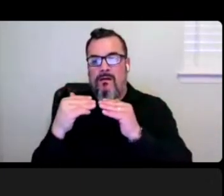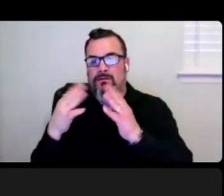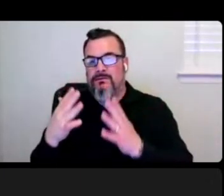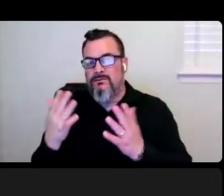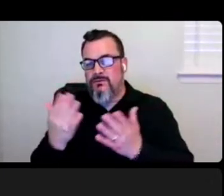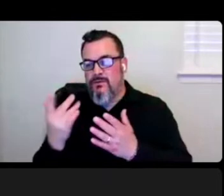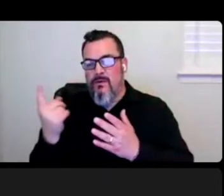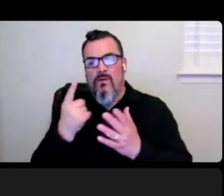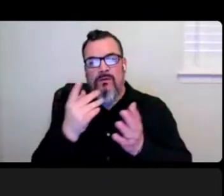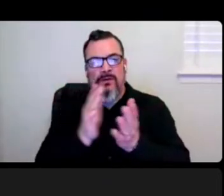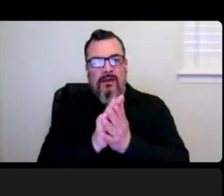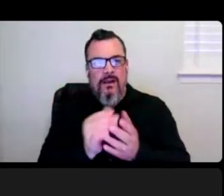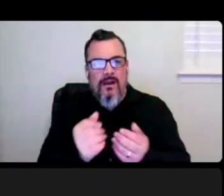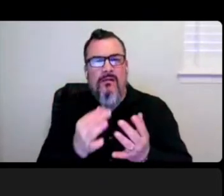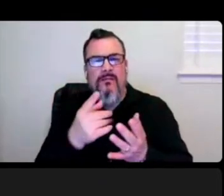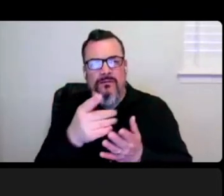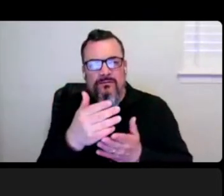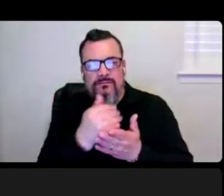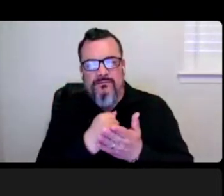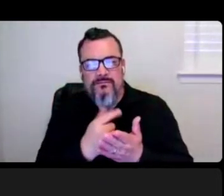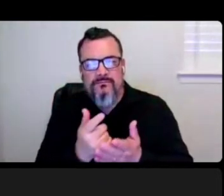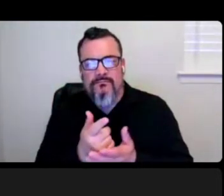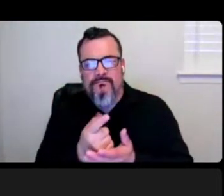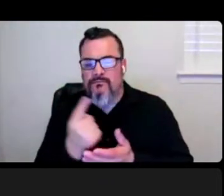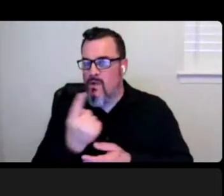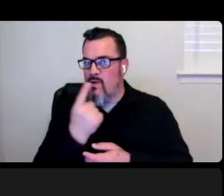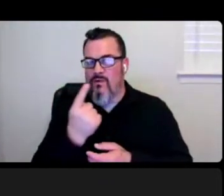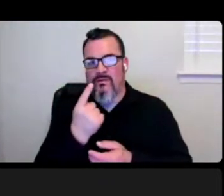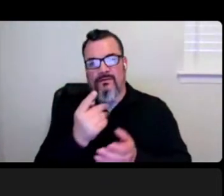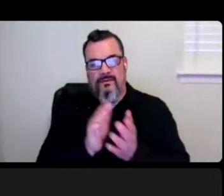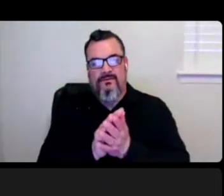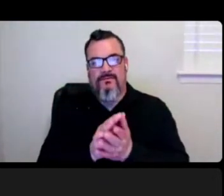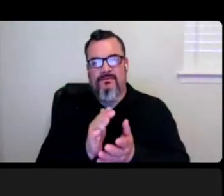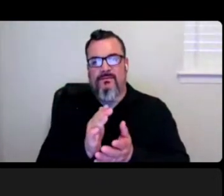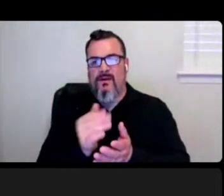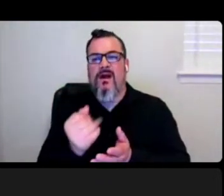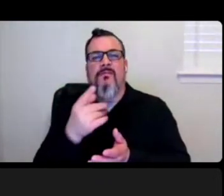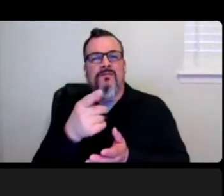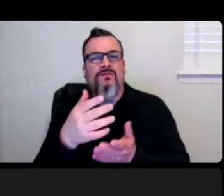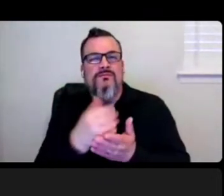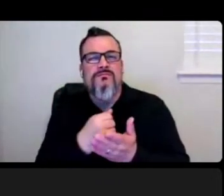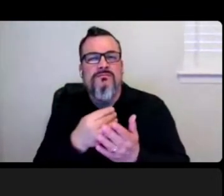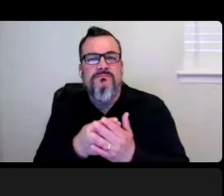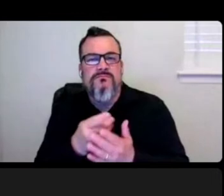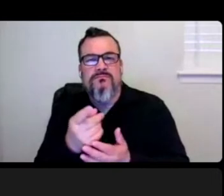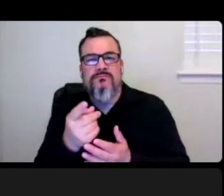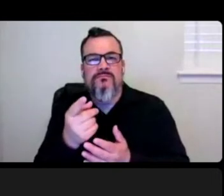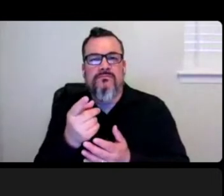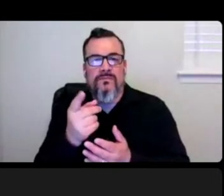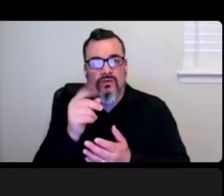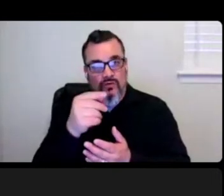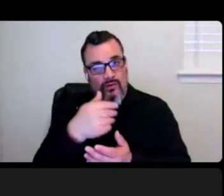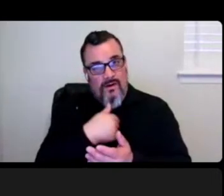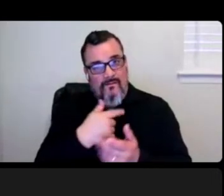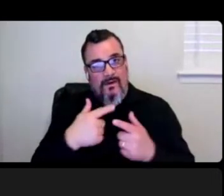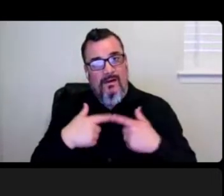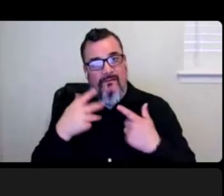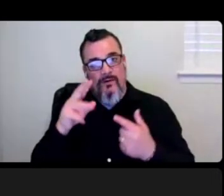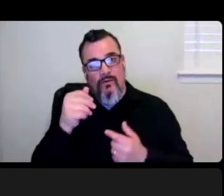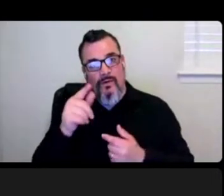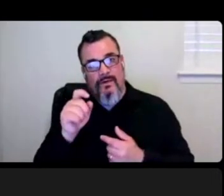always ask, so how much do you make? Right. Always. You know, how much do you make? Or do you have a living